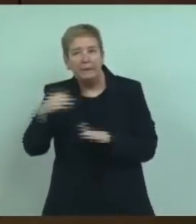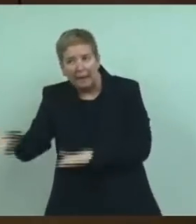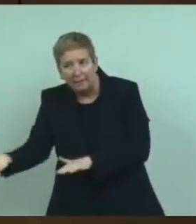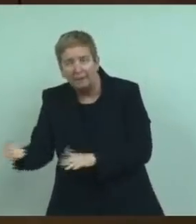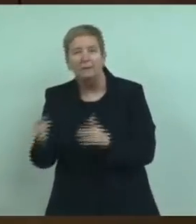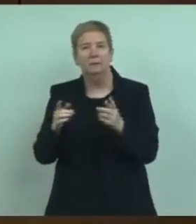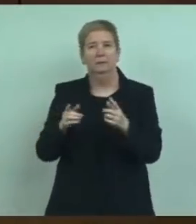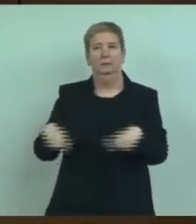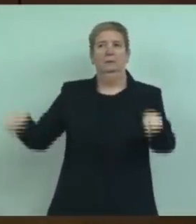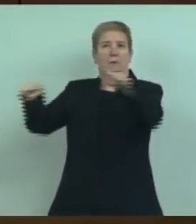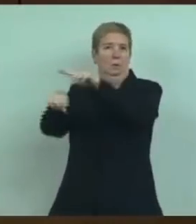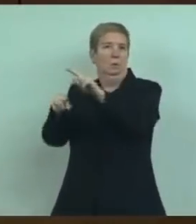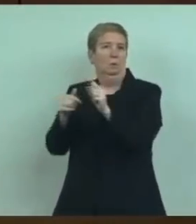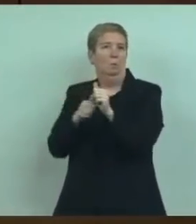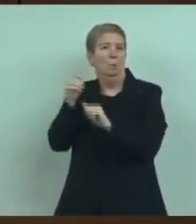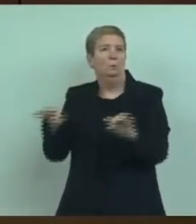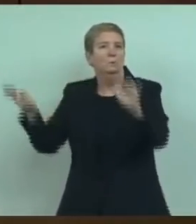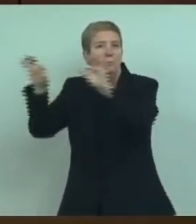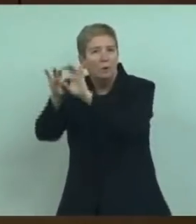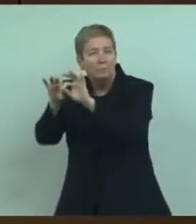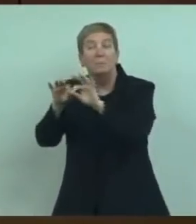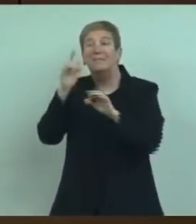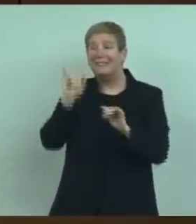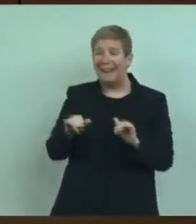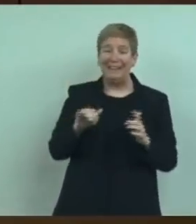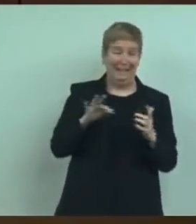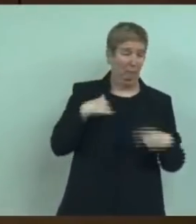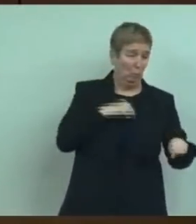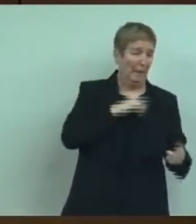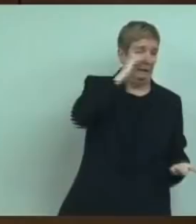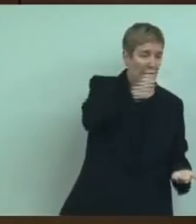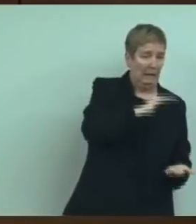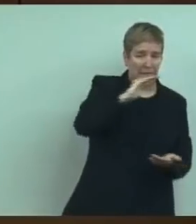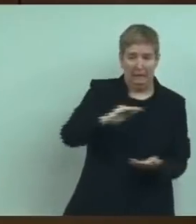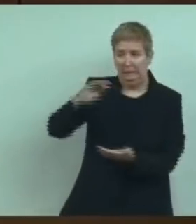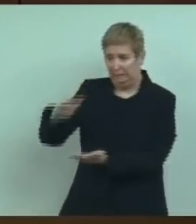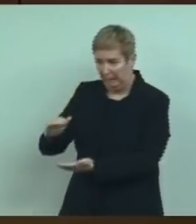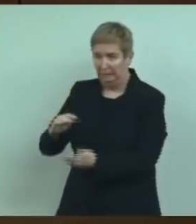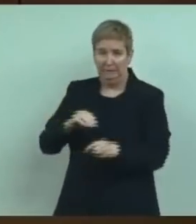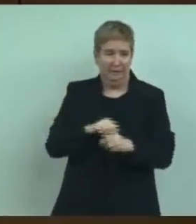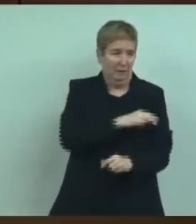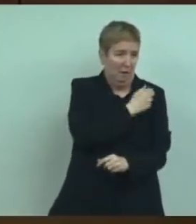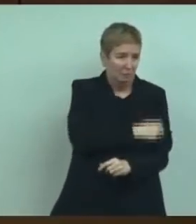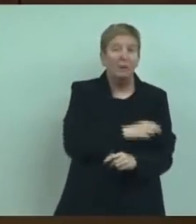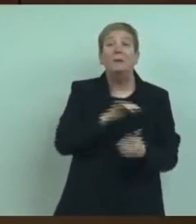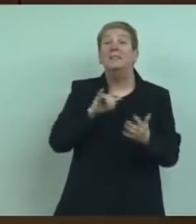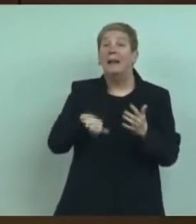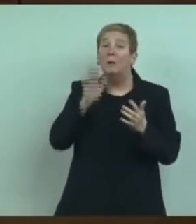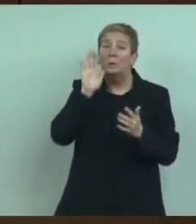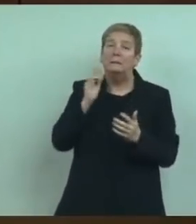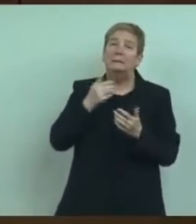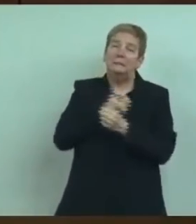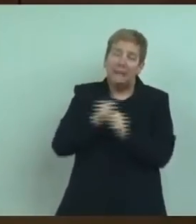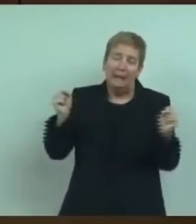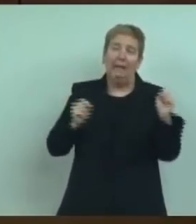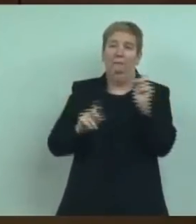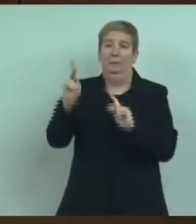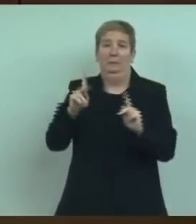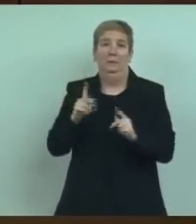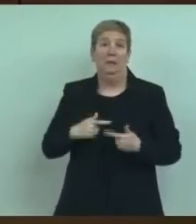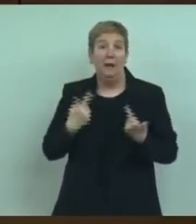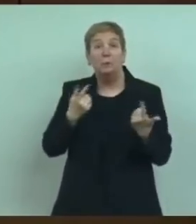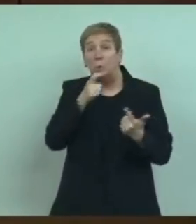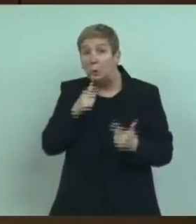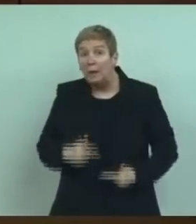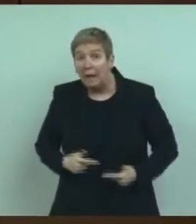it will quite literally save the lives of first responders and healthcare